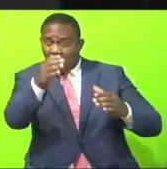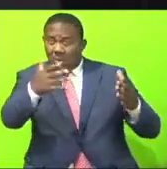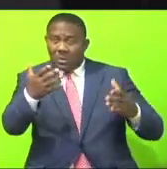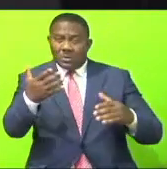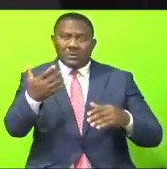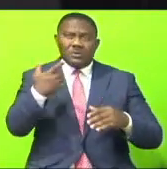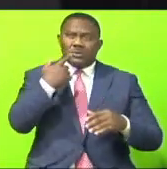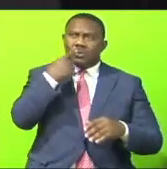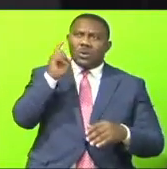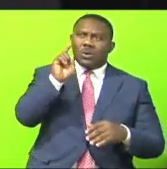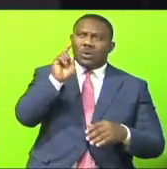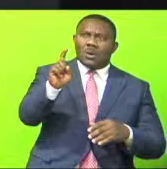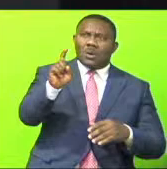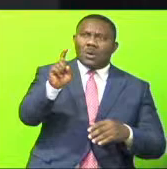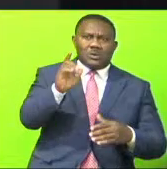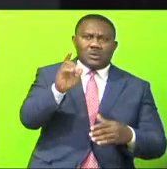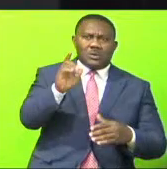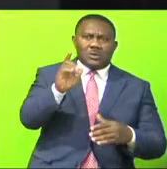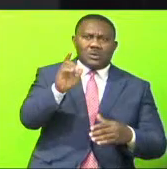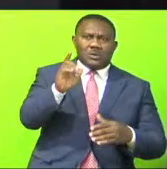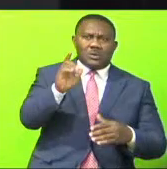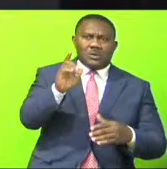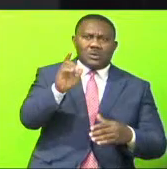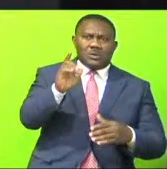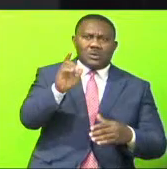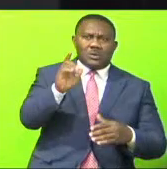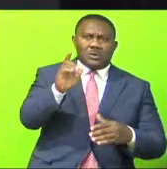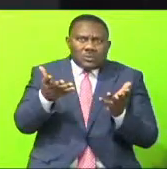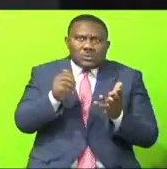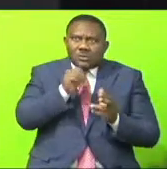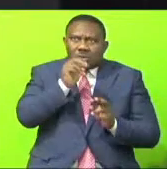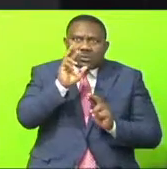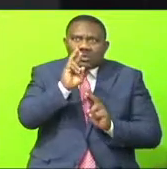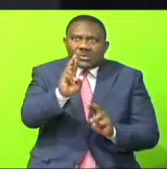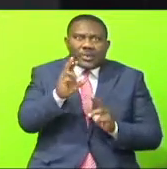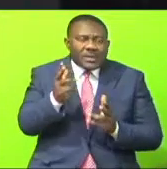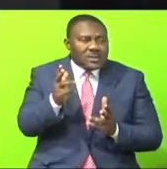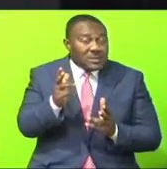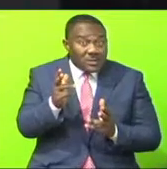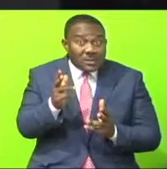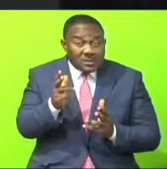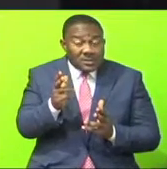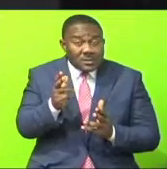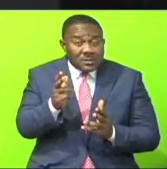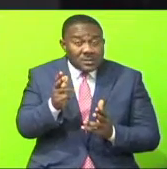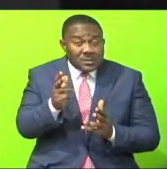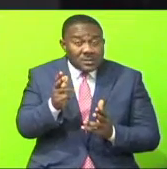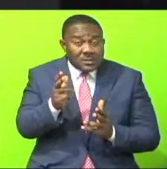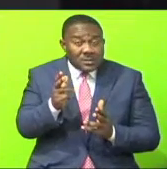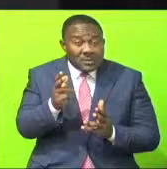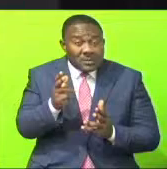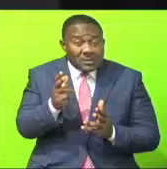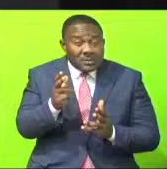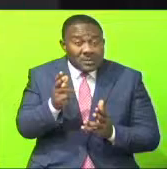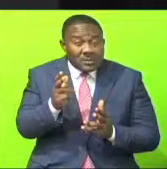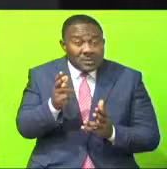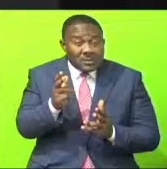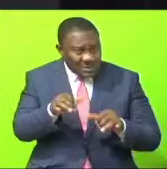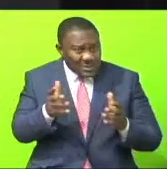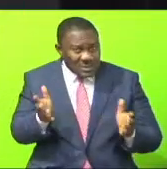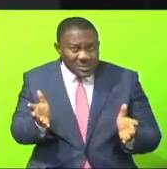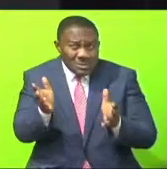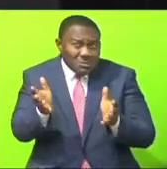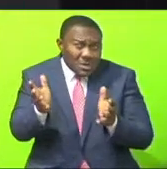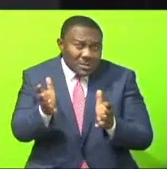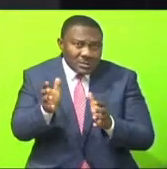are in contempt. So I don't know why you are so excited about the fact that, oh, you want to push Right Honorable Speaker to